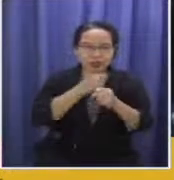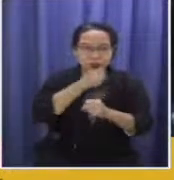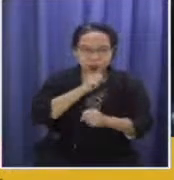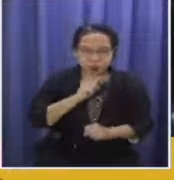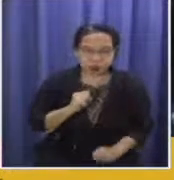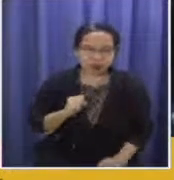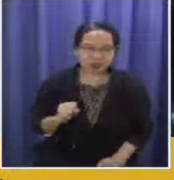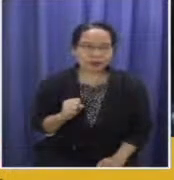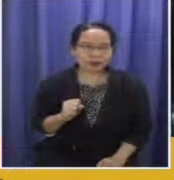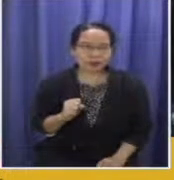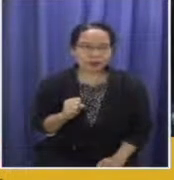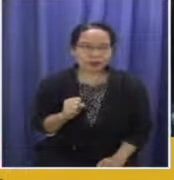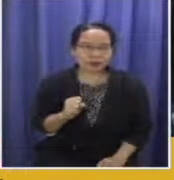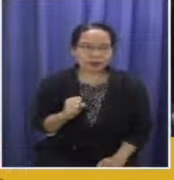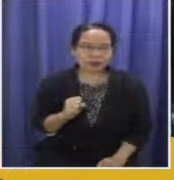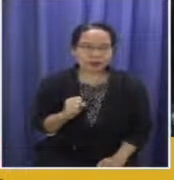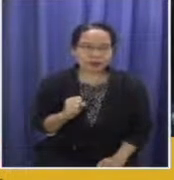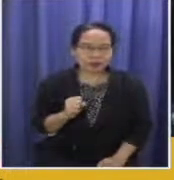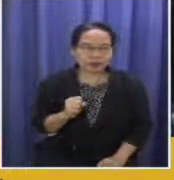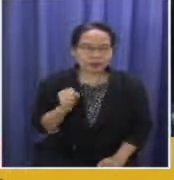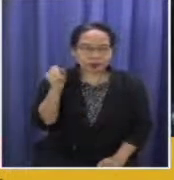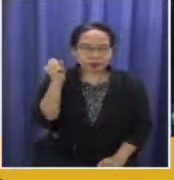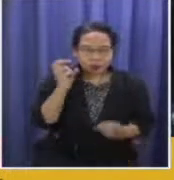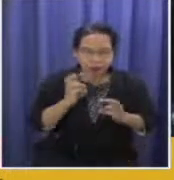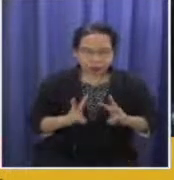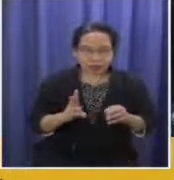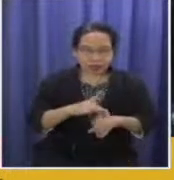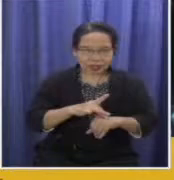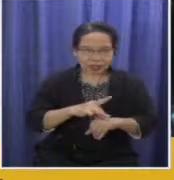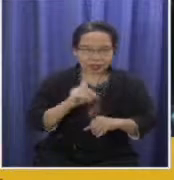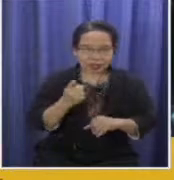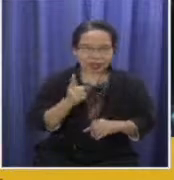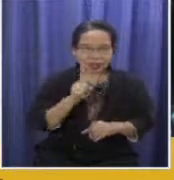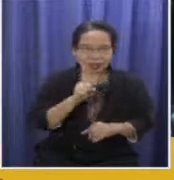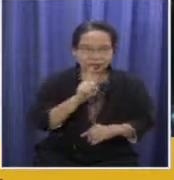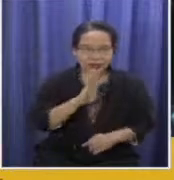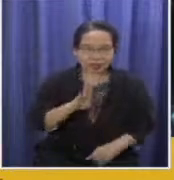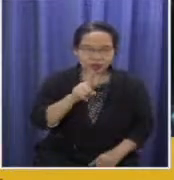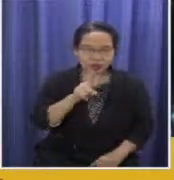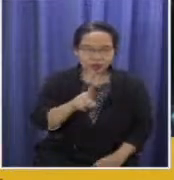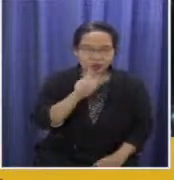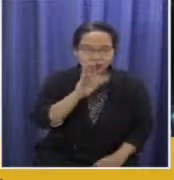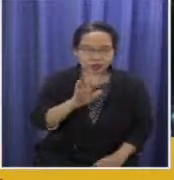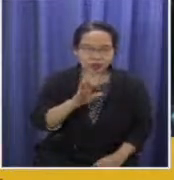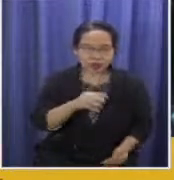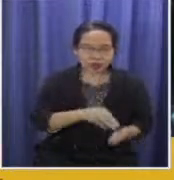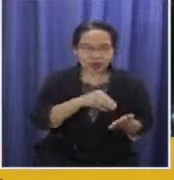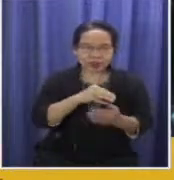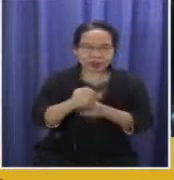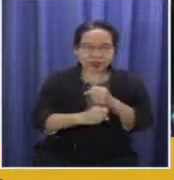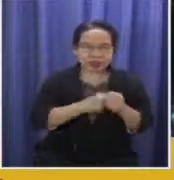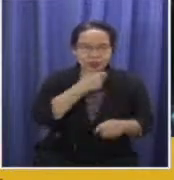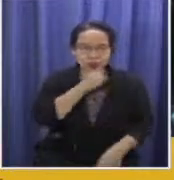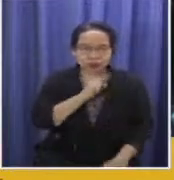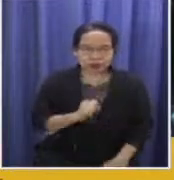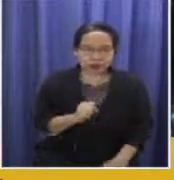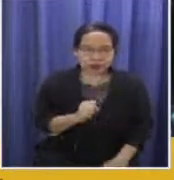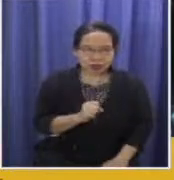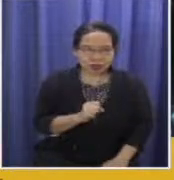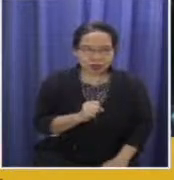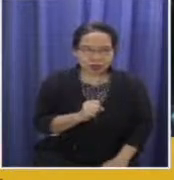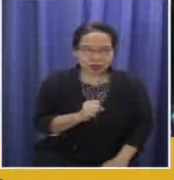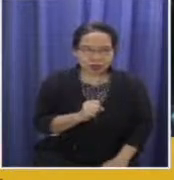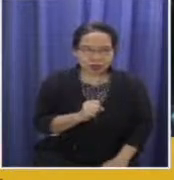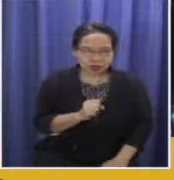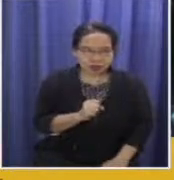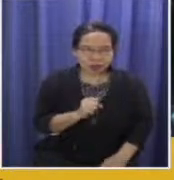years old, while the earth is only 4.5 billion years old.